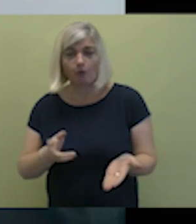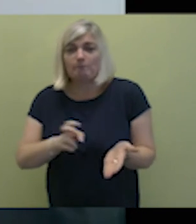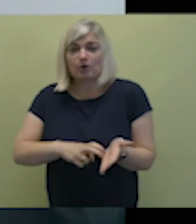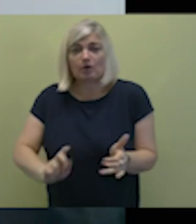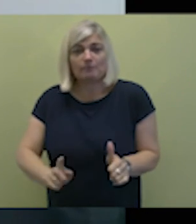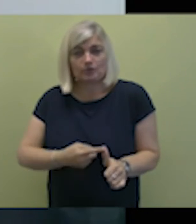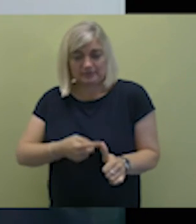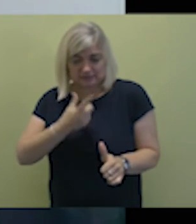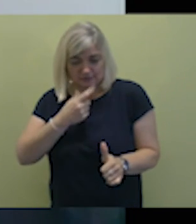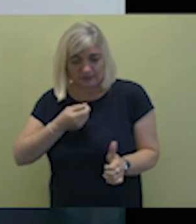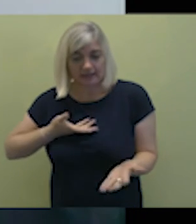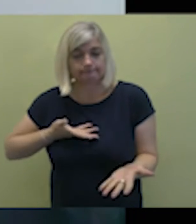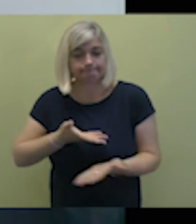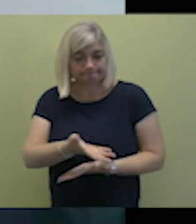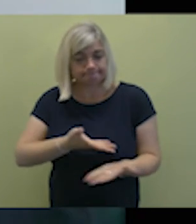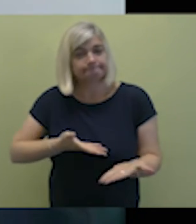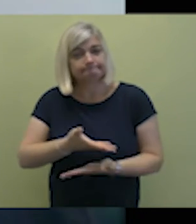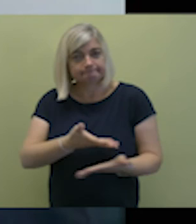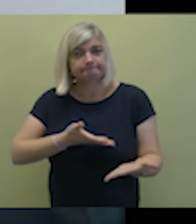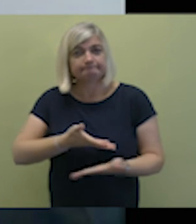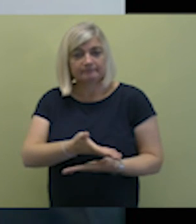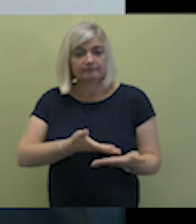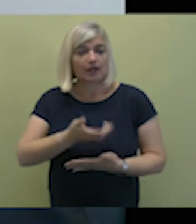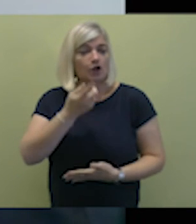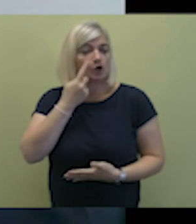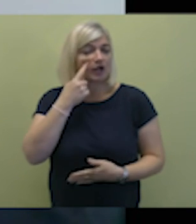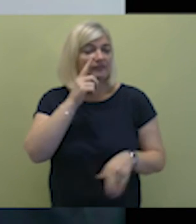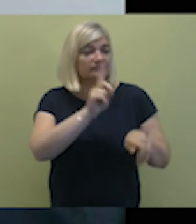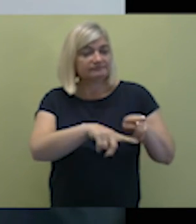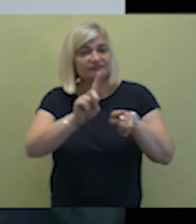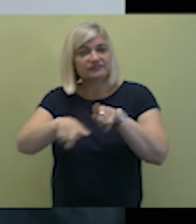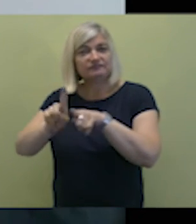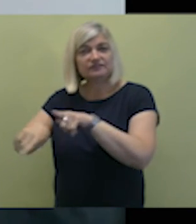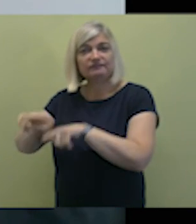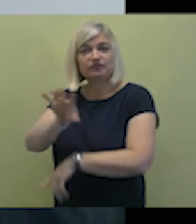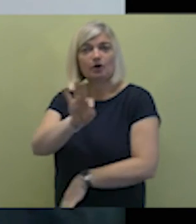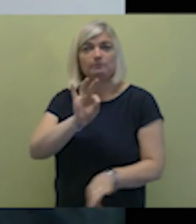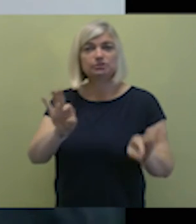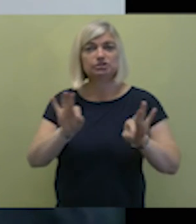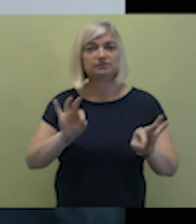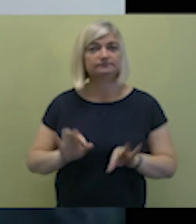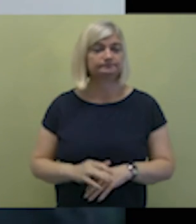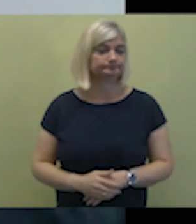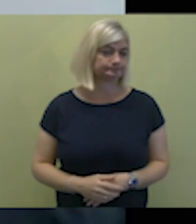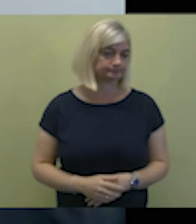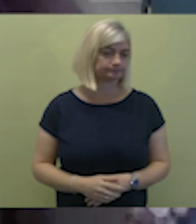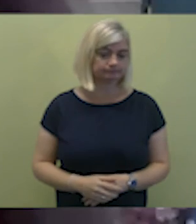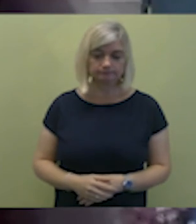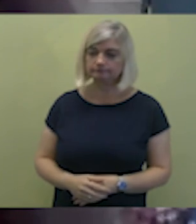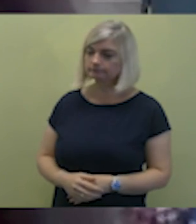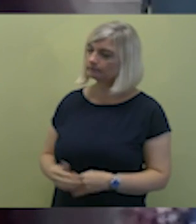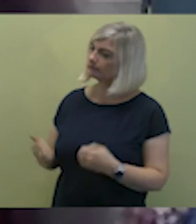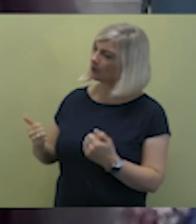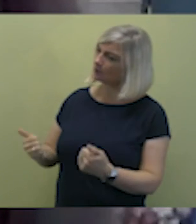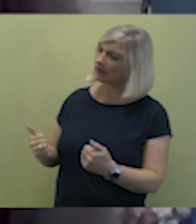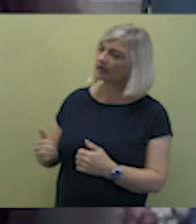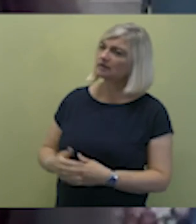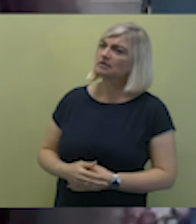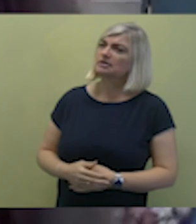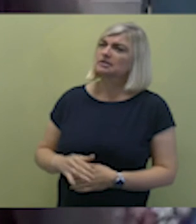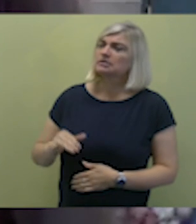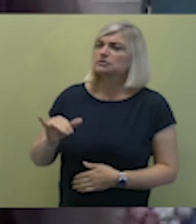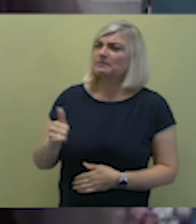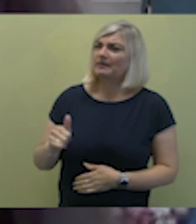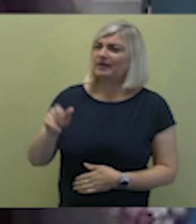an appointment so that we can go through that with them and look at what options are available. And if a student maybe